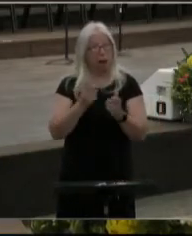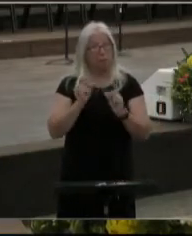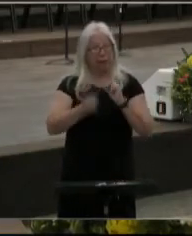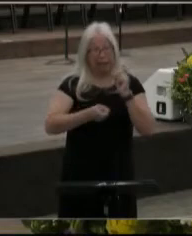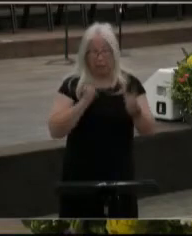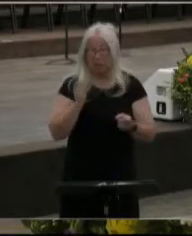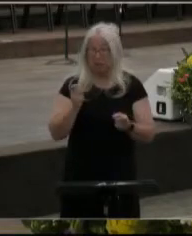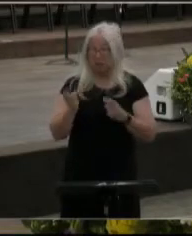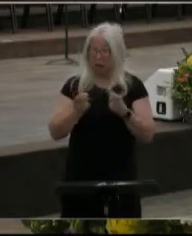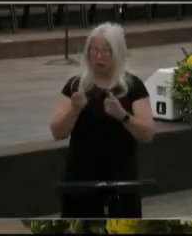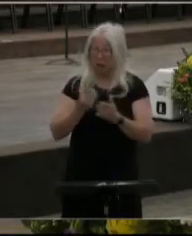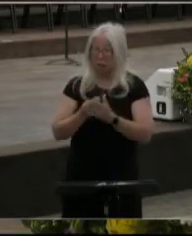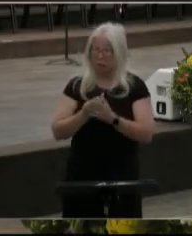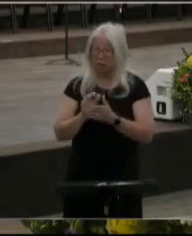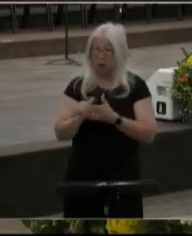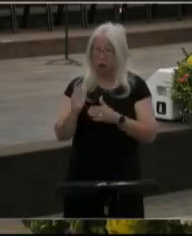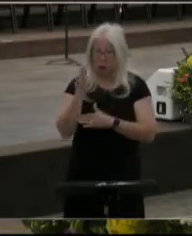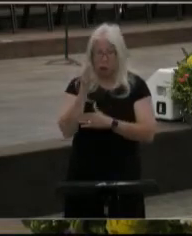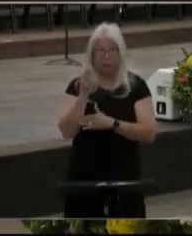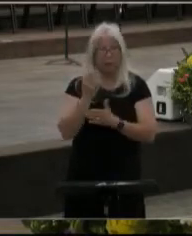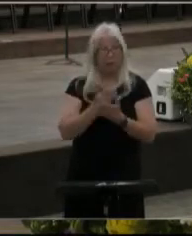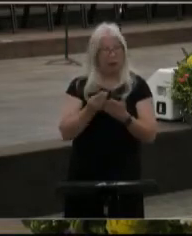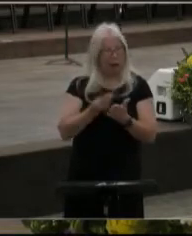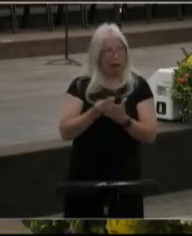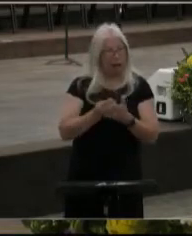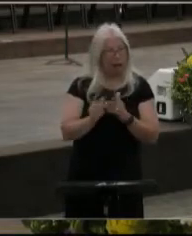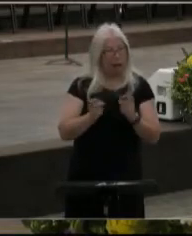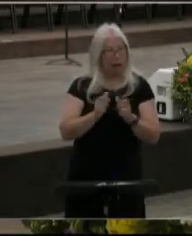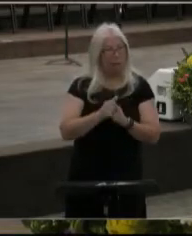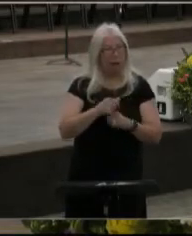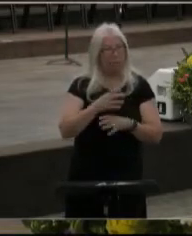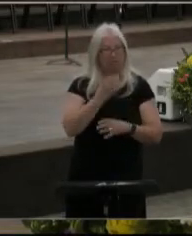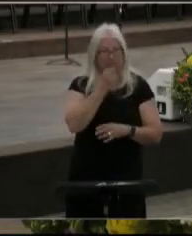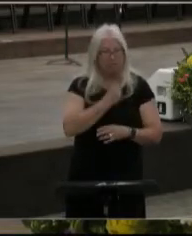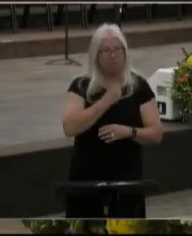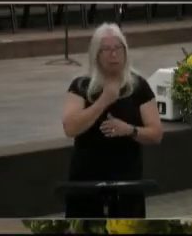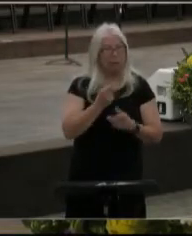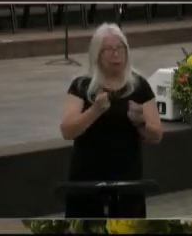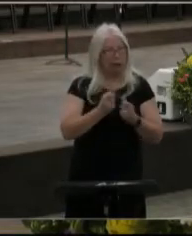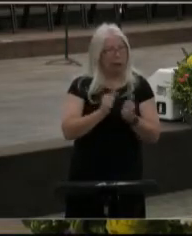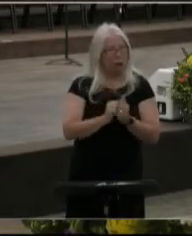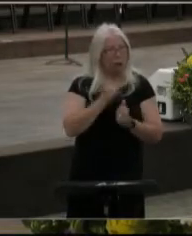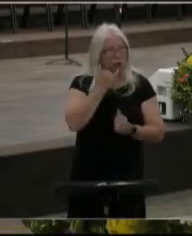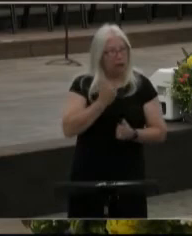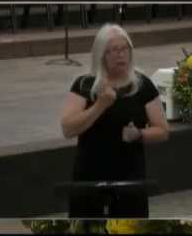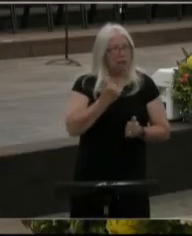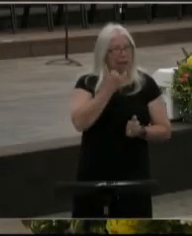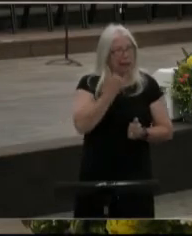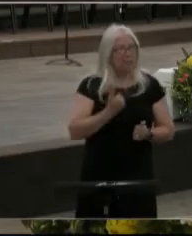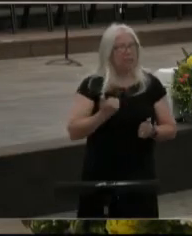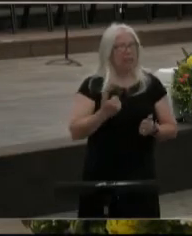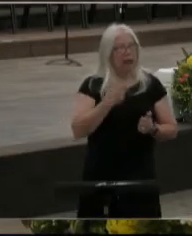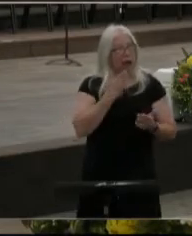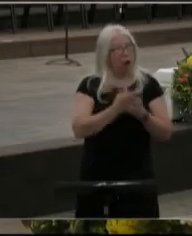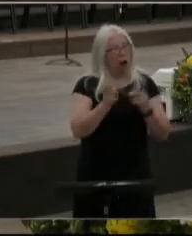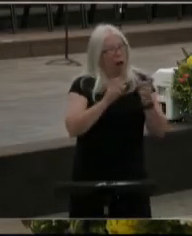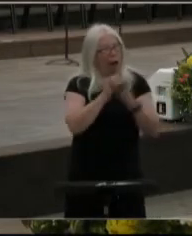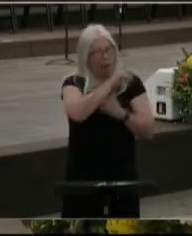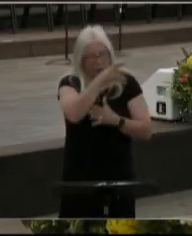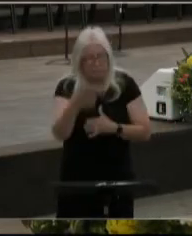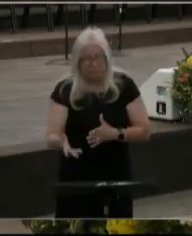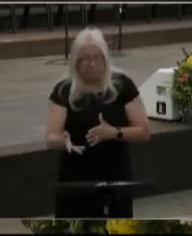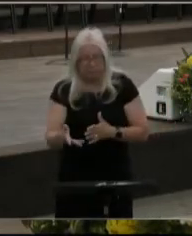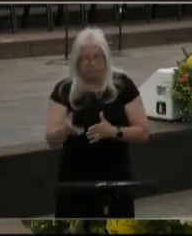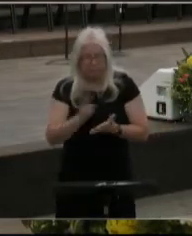giving. I've got a pretty good handle on idolatry. I've got a pretty good handle on covetousness. I've got a pretty good handle on jealousies and envies. I've got a good handle on this,